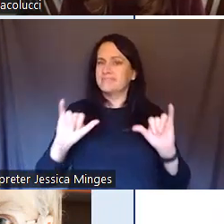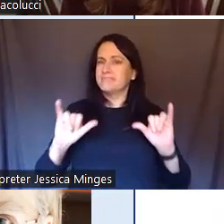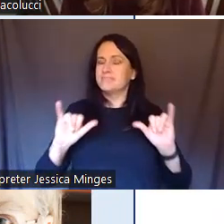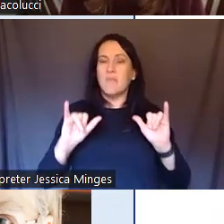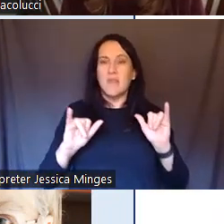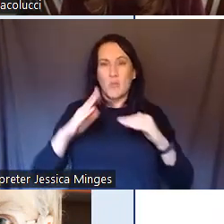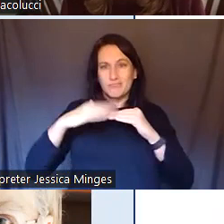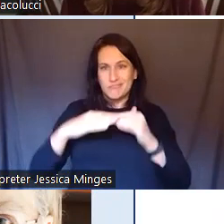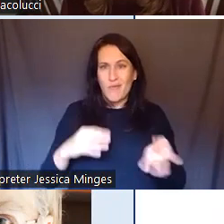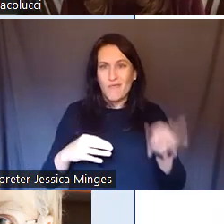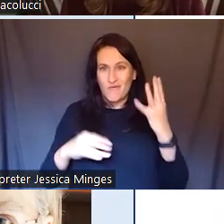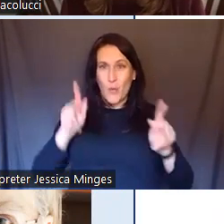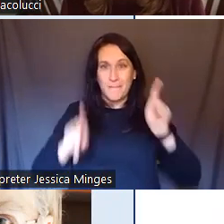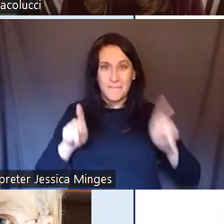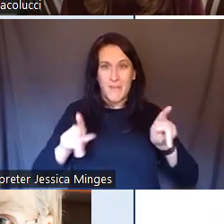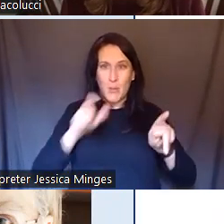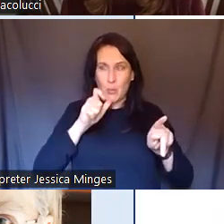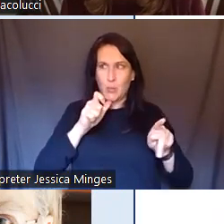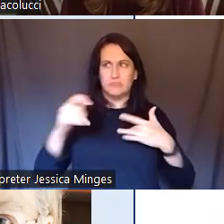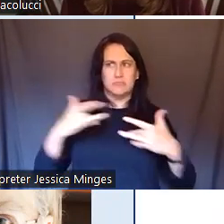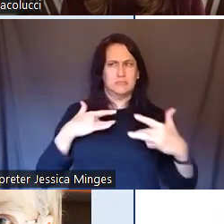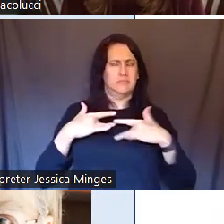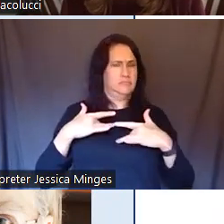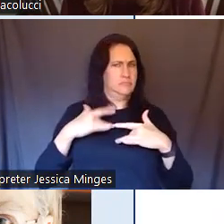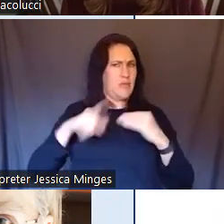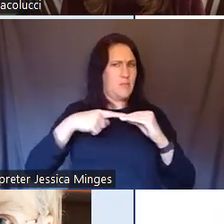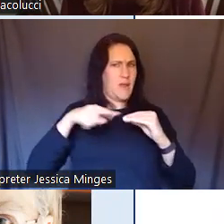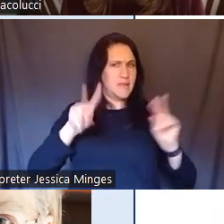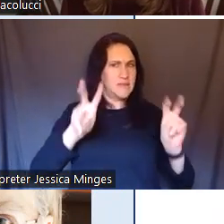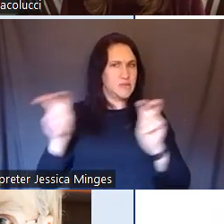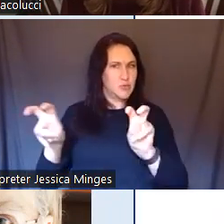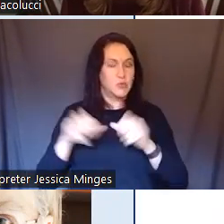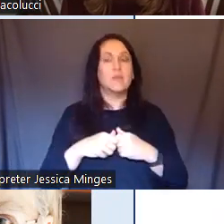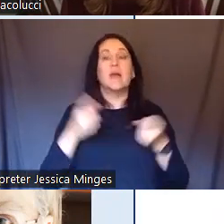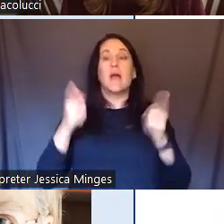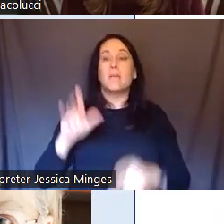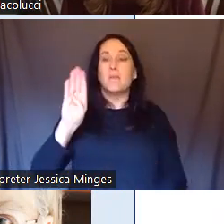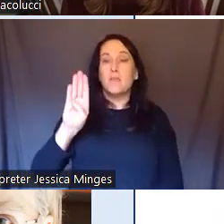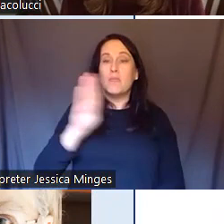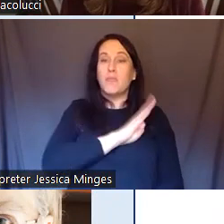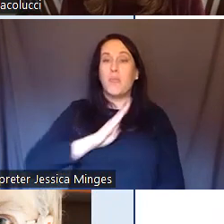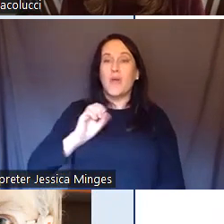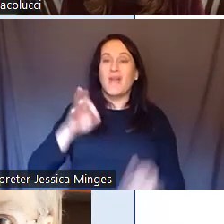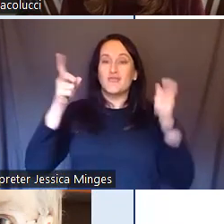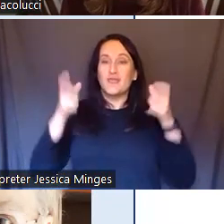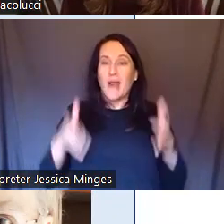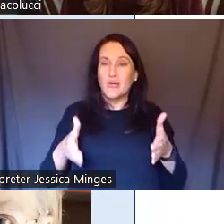4 of us who were very concerned about this issue. So the board of directors and our executive director, Barbara Kelly,